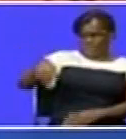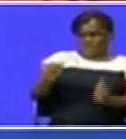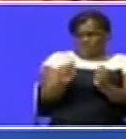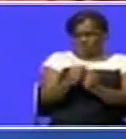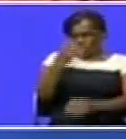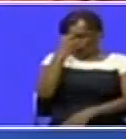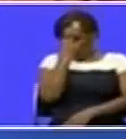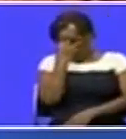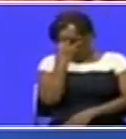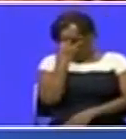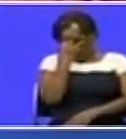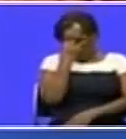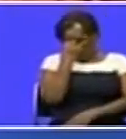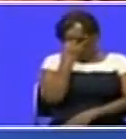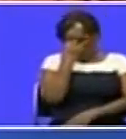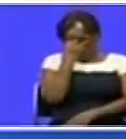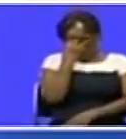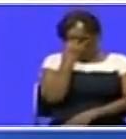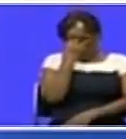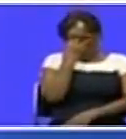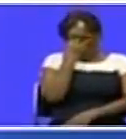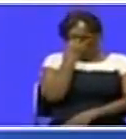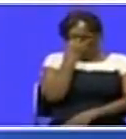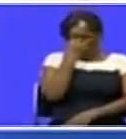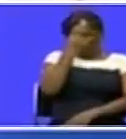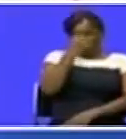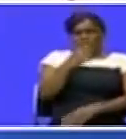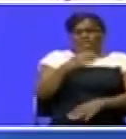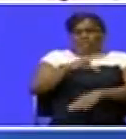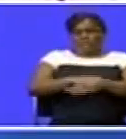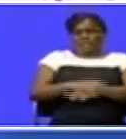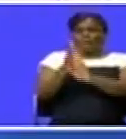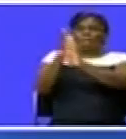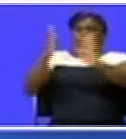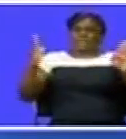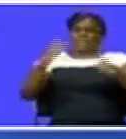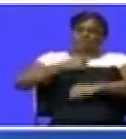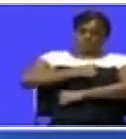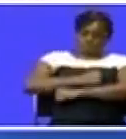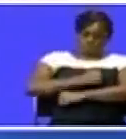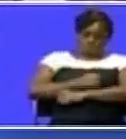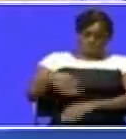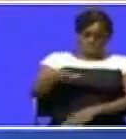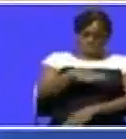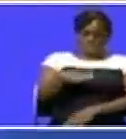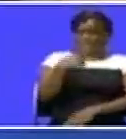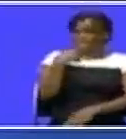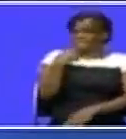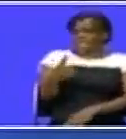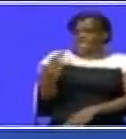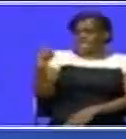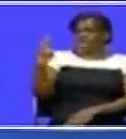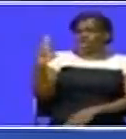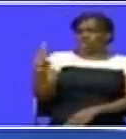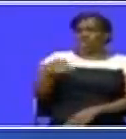Ruto to Old Jororok in Nyandarua County for a fundraiser to buy 5 buses for schools in the area claim CORD